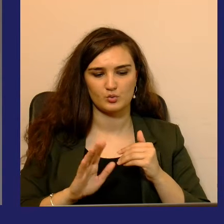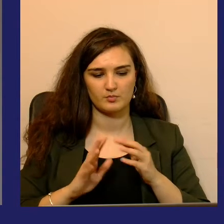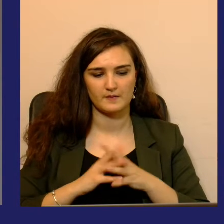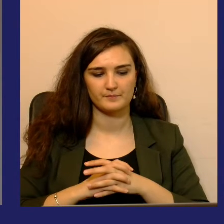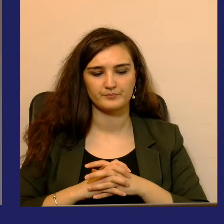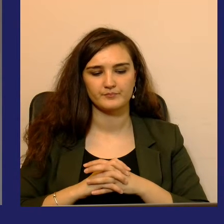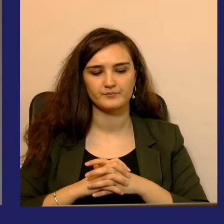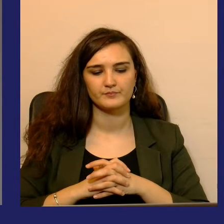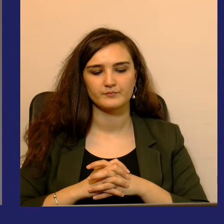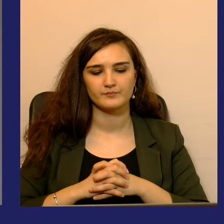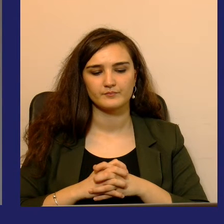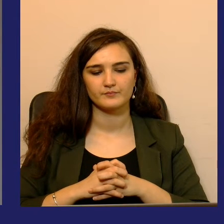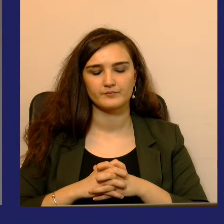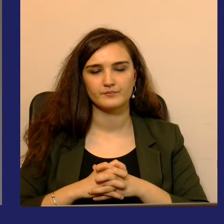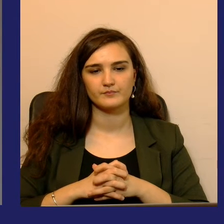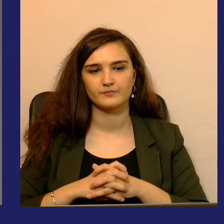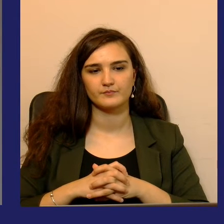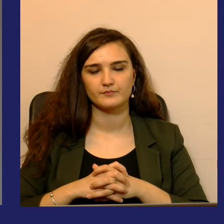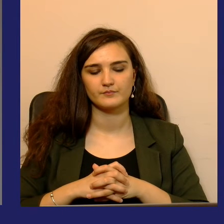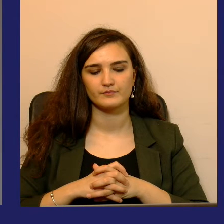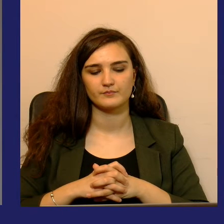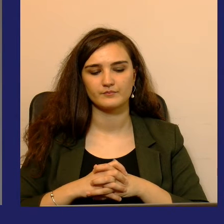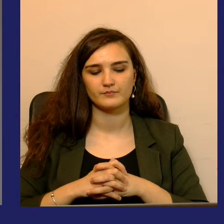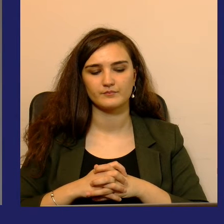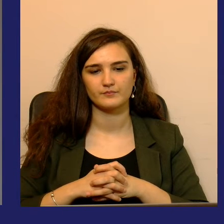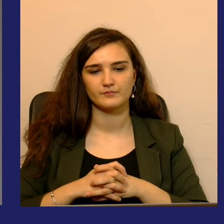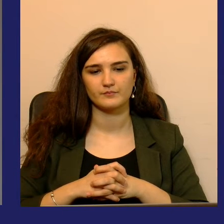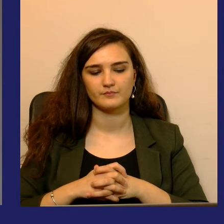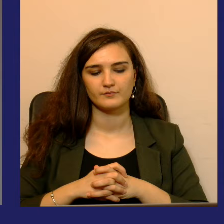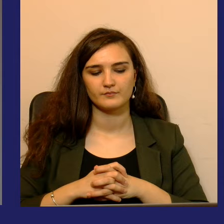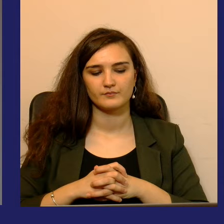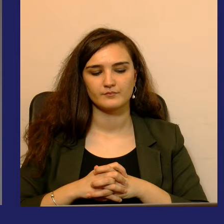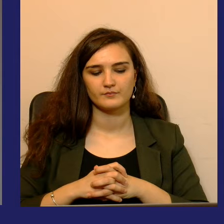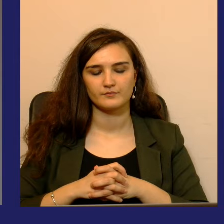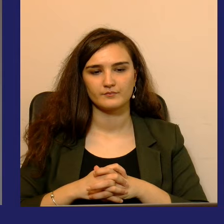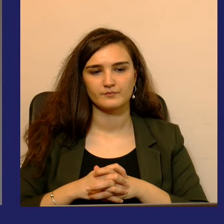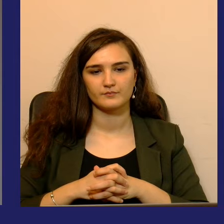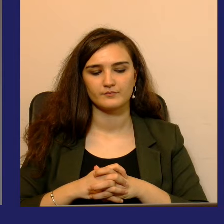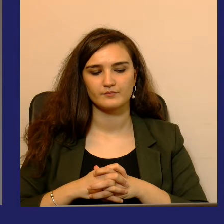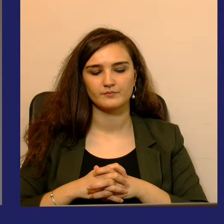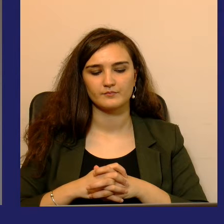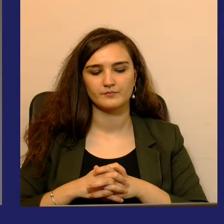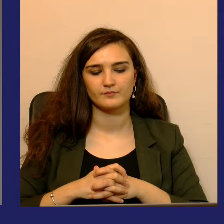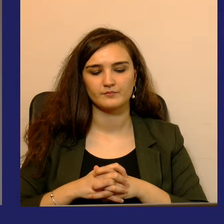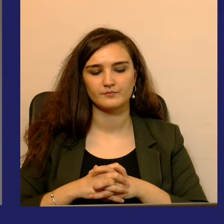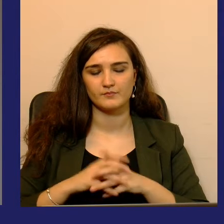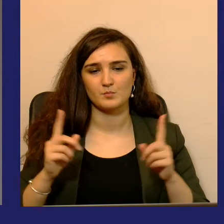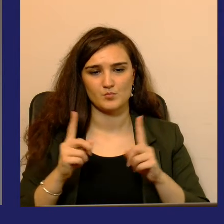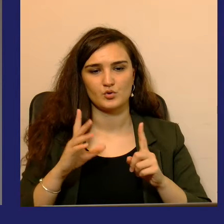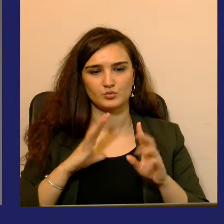focus. And so what does it do? I've touched on that briefly, but I think it introduces or